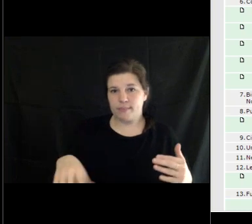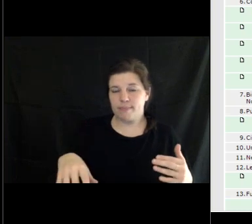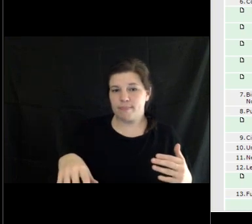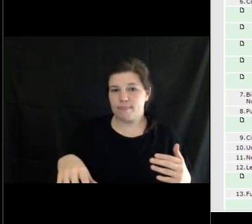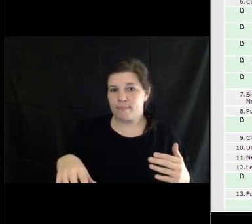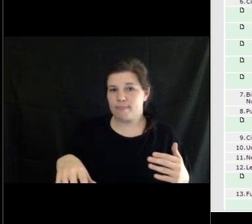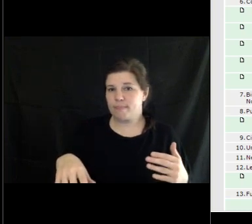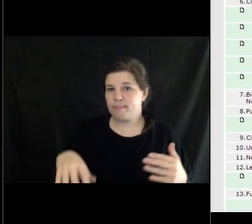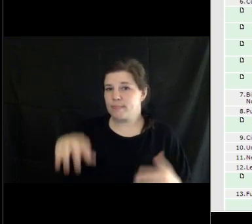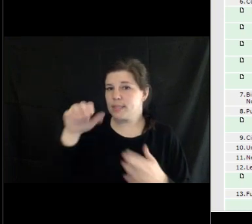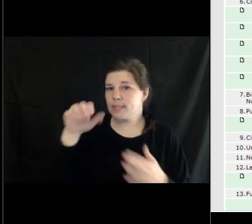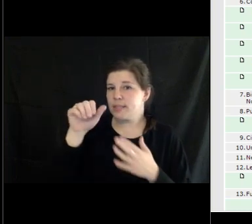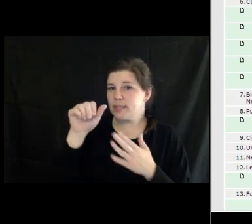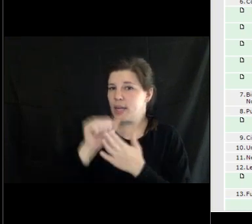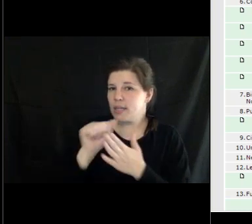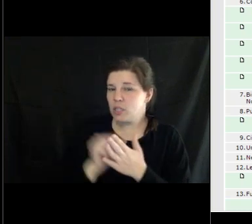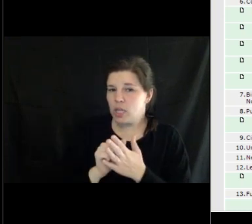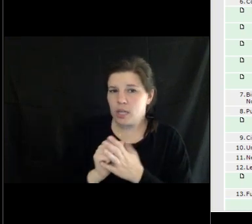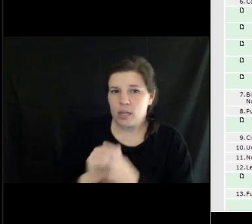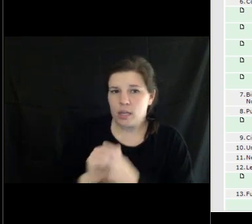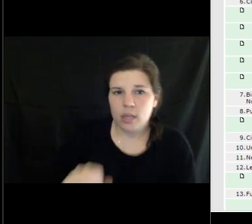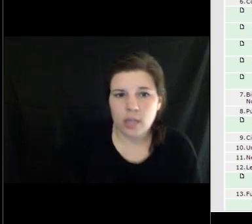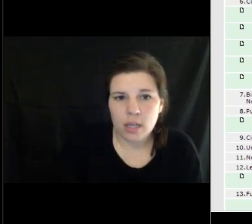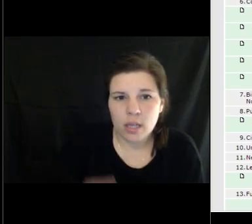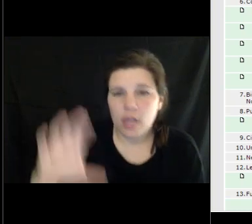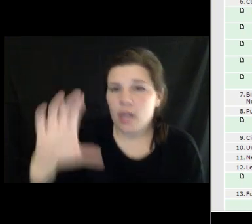like to pull an item from consent agenda?